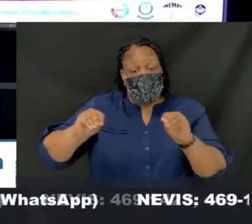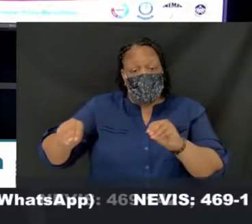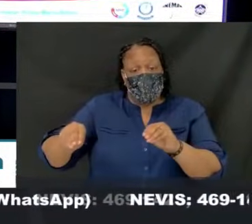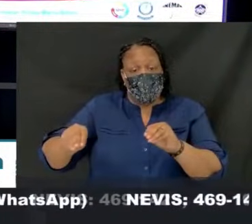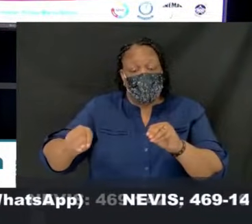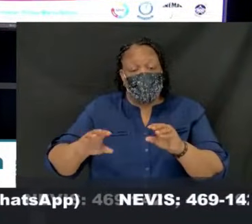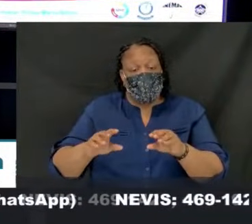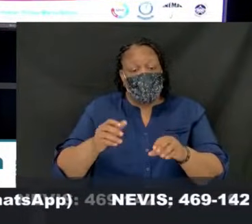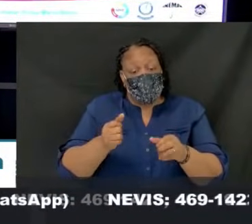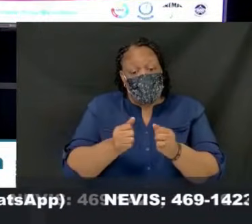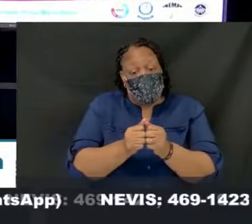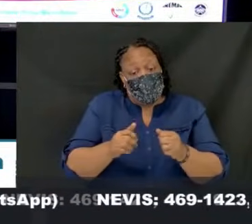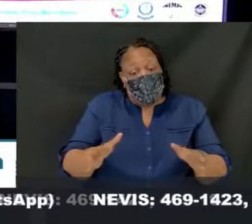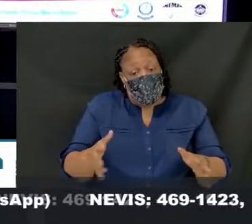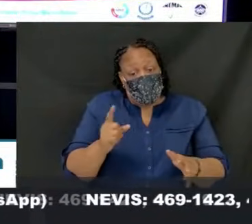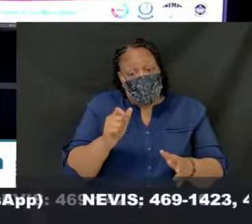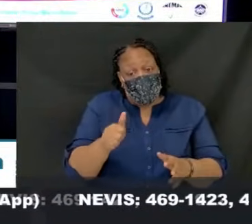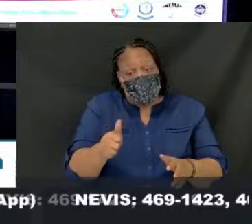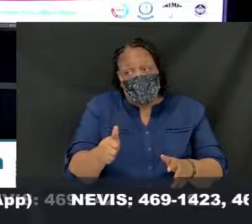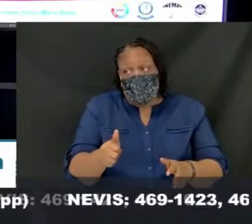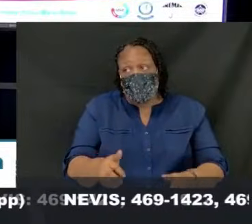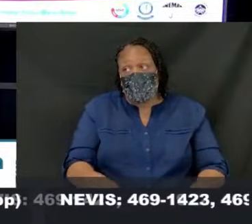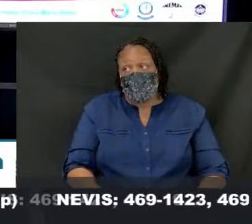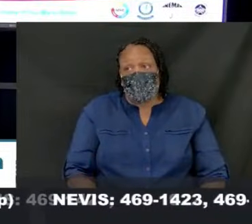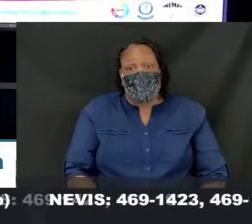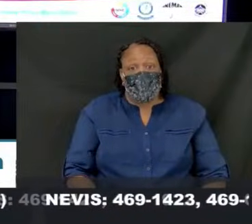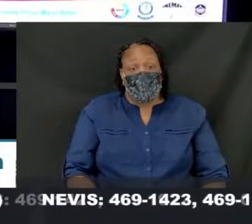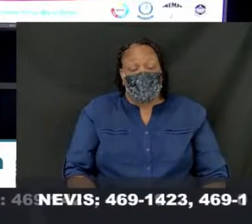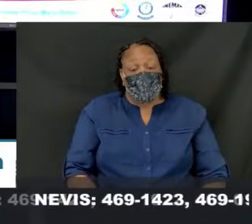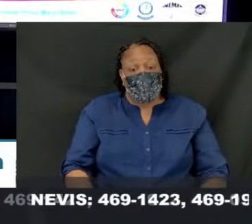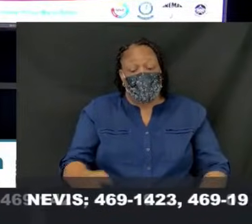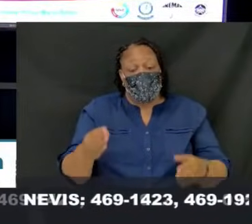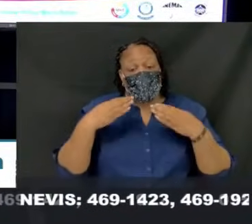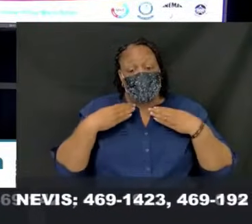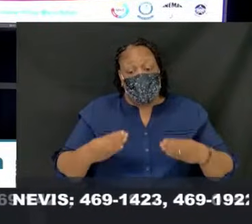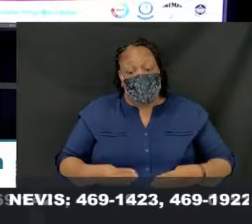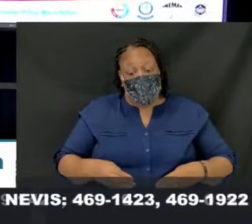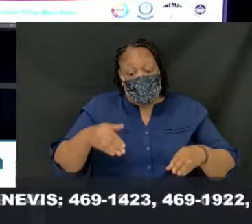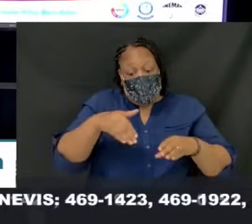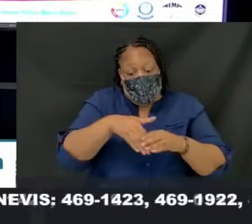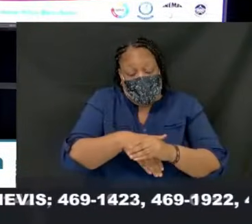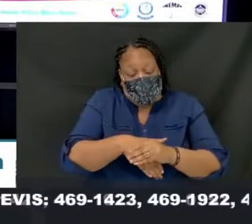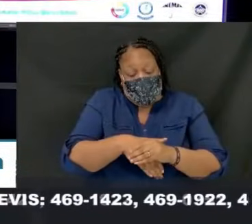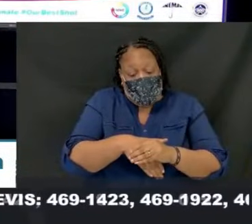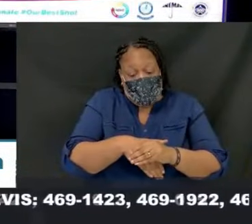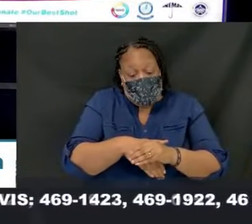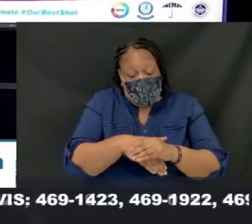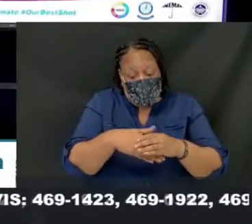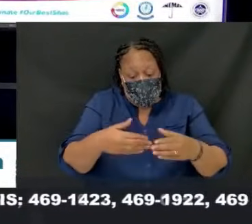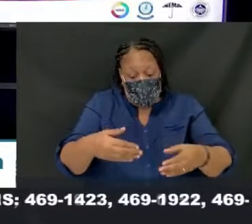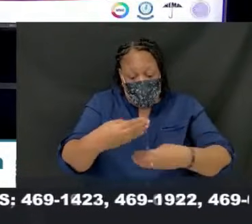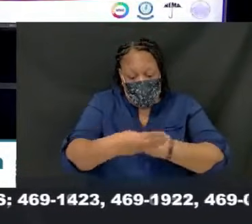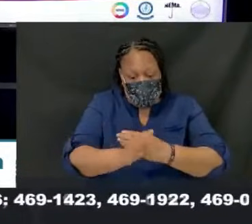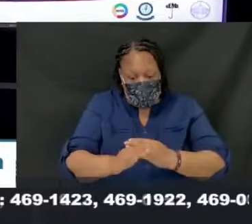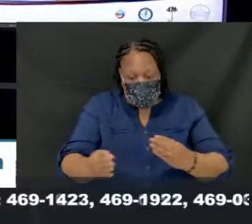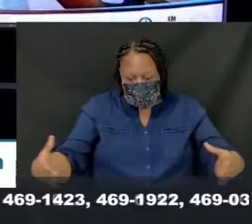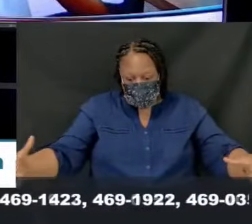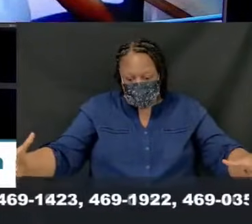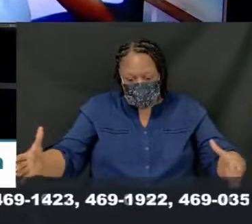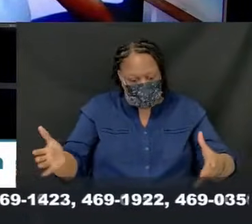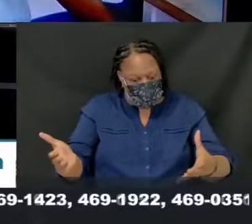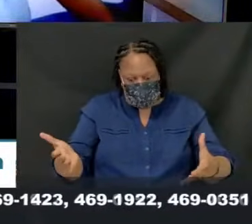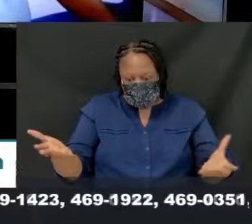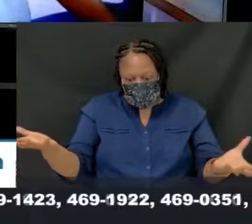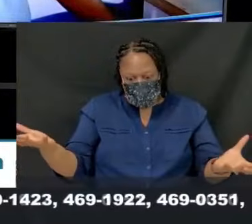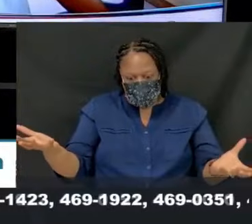in the casket, they cannot move. And so even if they had viral particles on them, they cannot transmit those